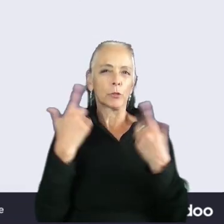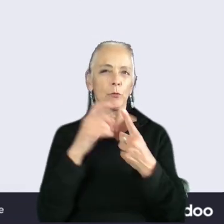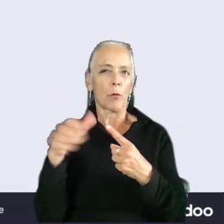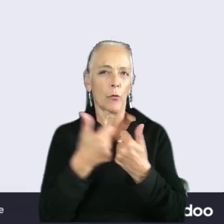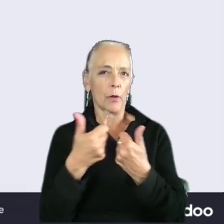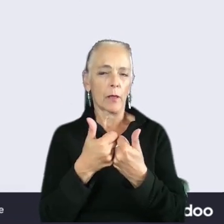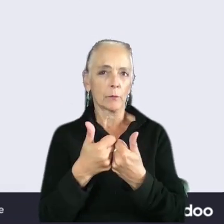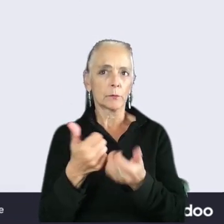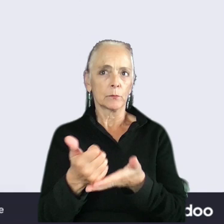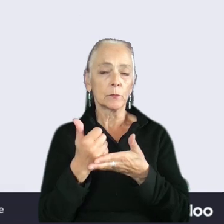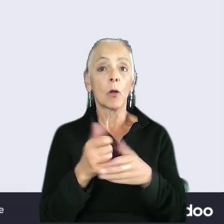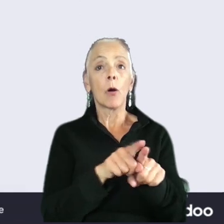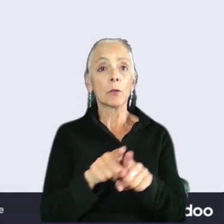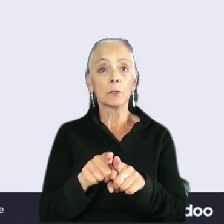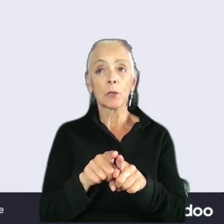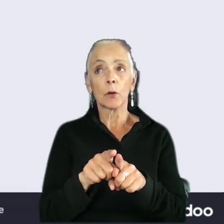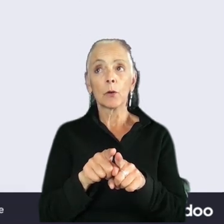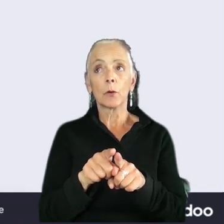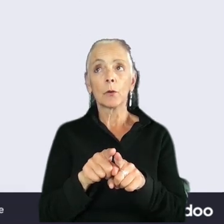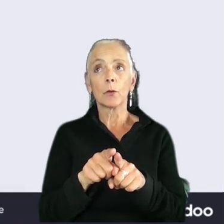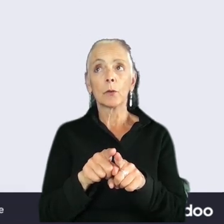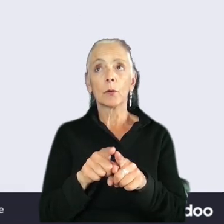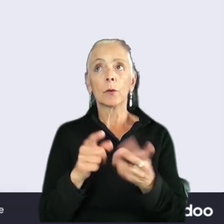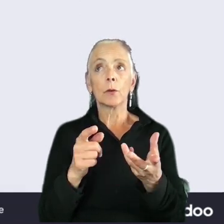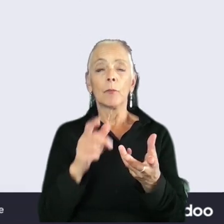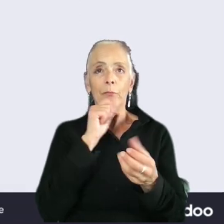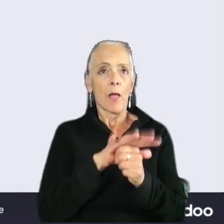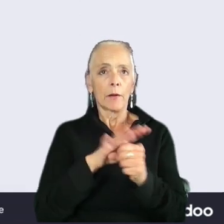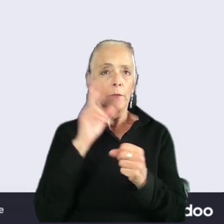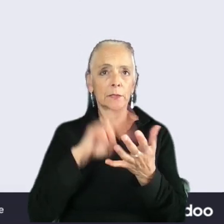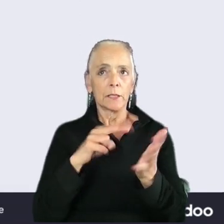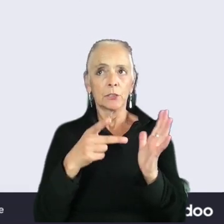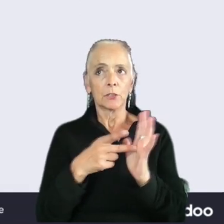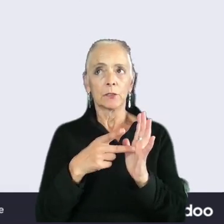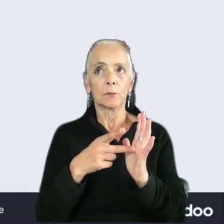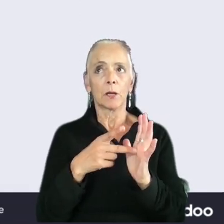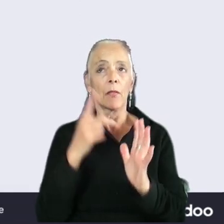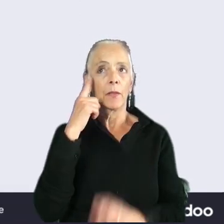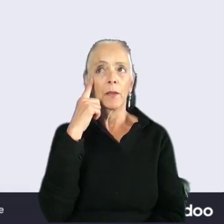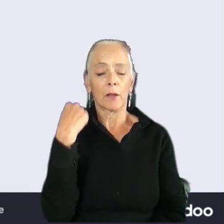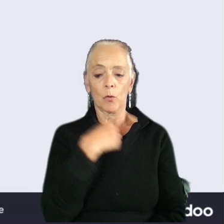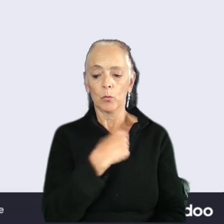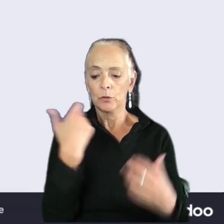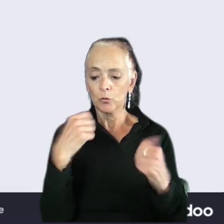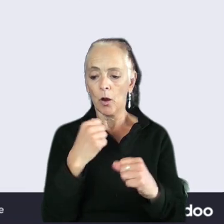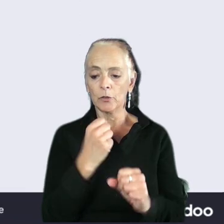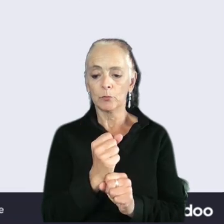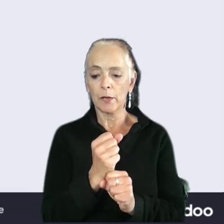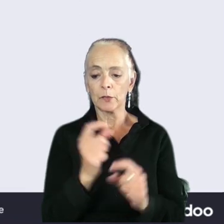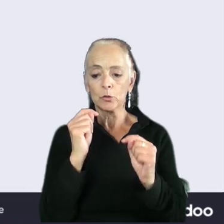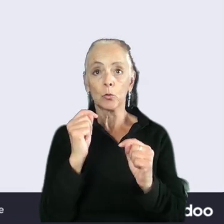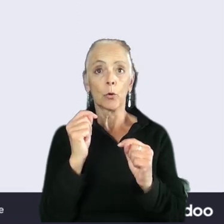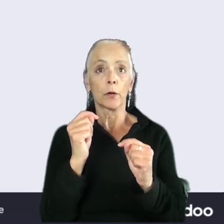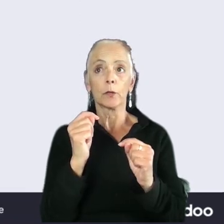And I think before that, not only did we not draw enough attention to the objective, I think we tried to make our tutorial blend too much